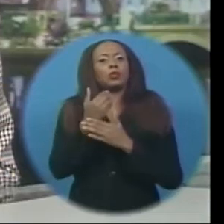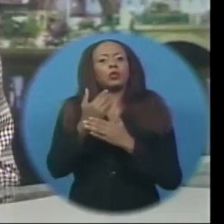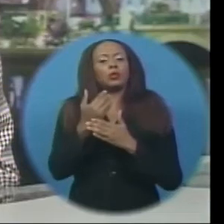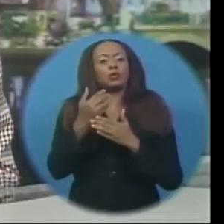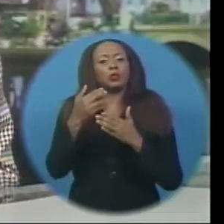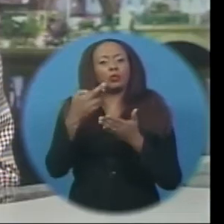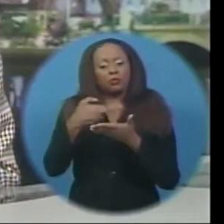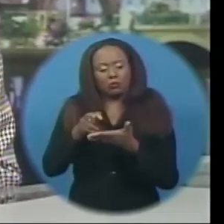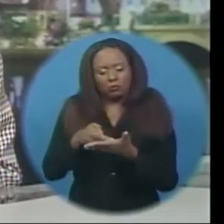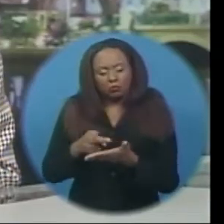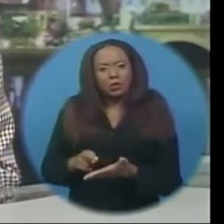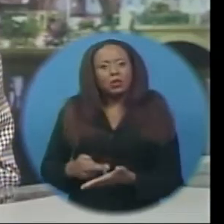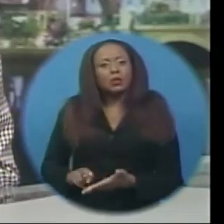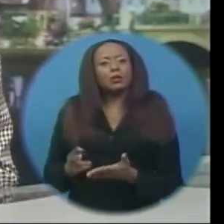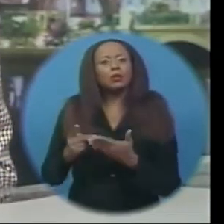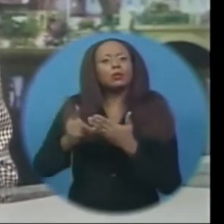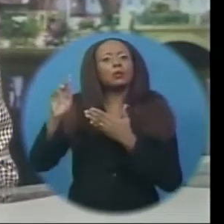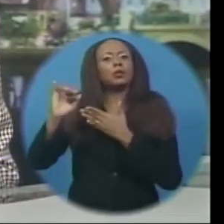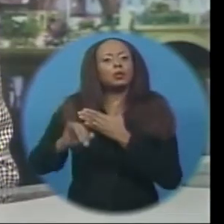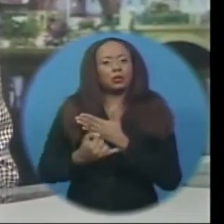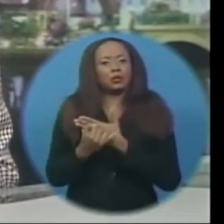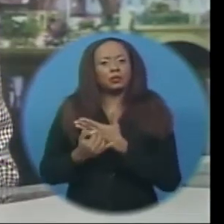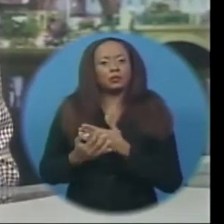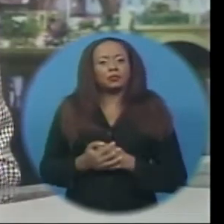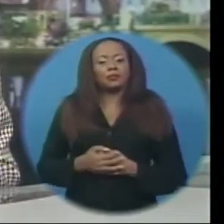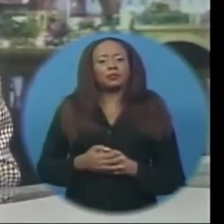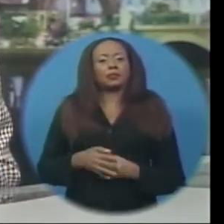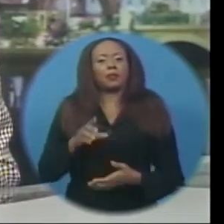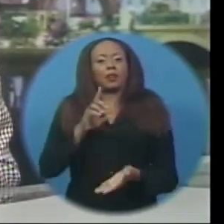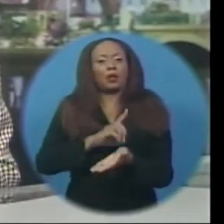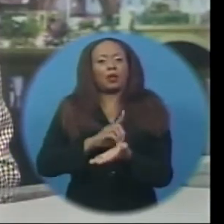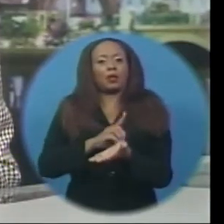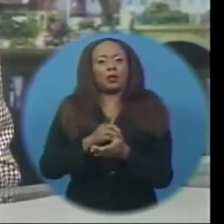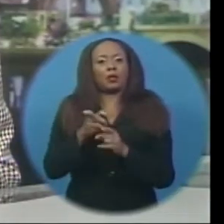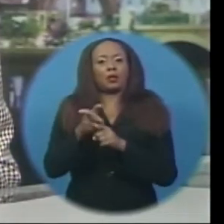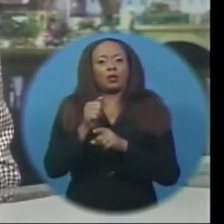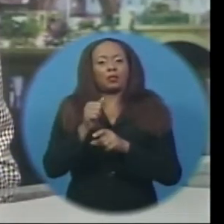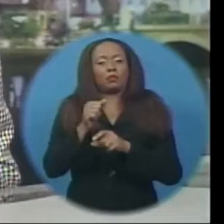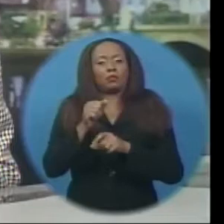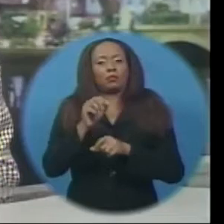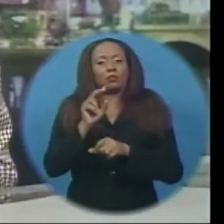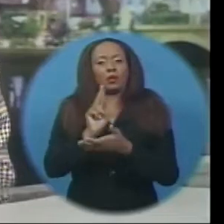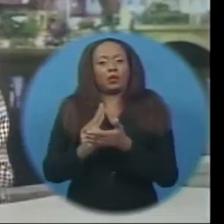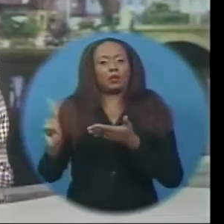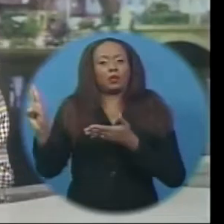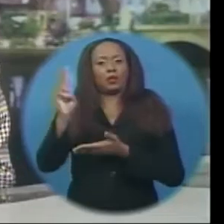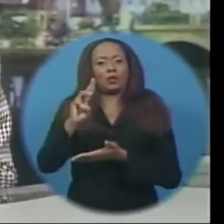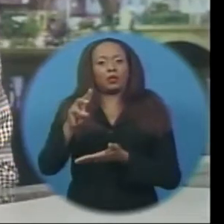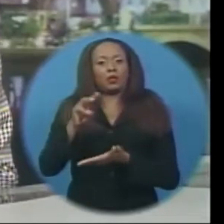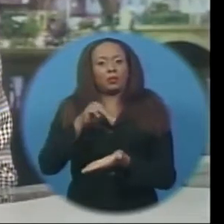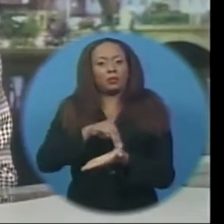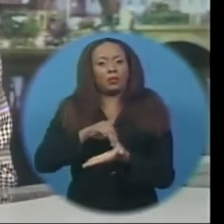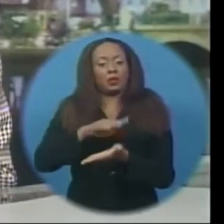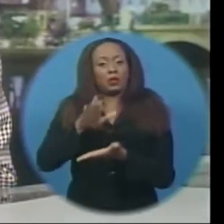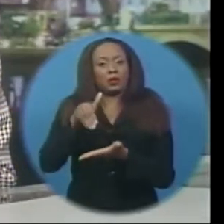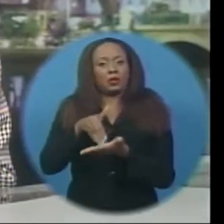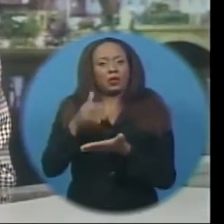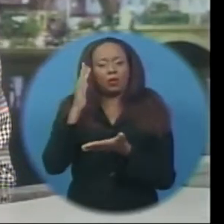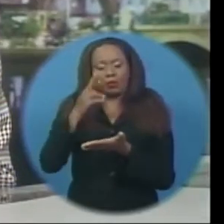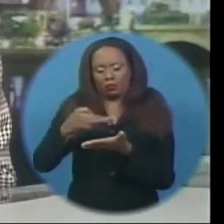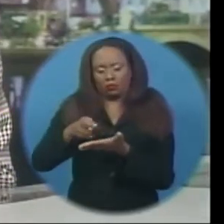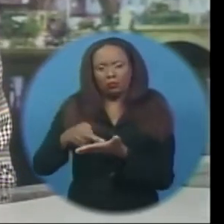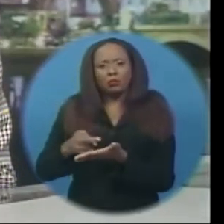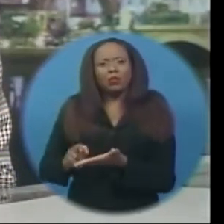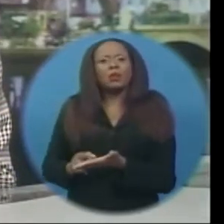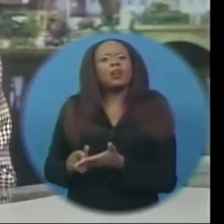Fund Netherlands. Dr. Anne Wensing of Utrecht University Medical Center and her colleagues will be researching the factors